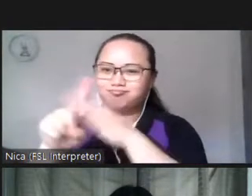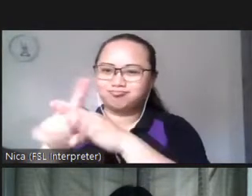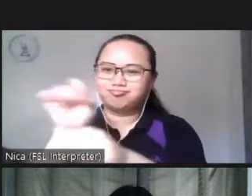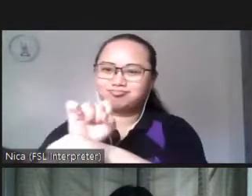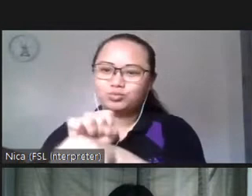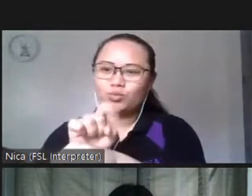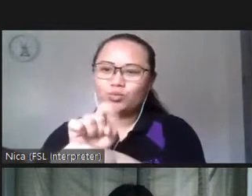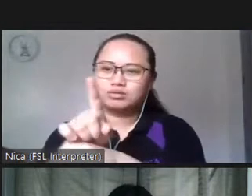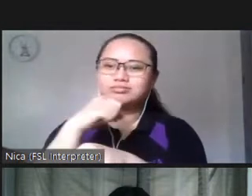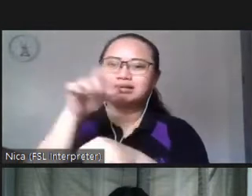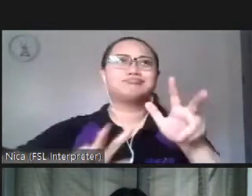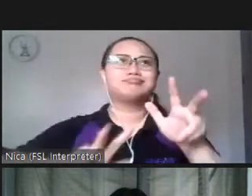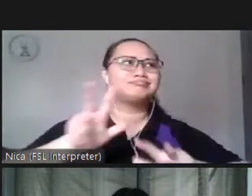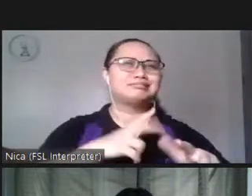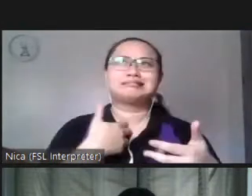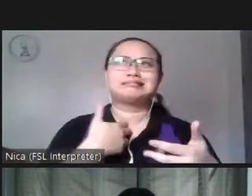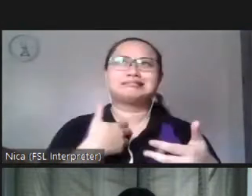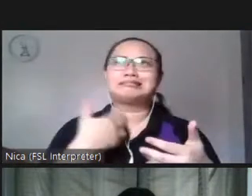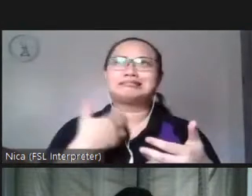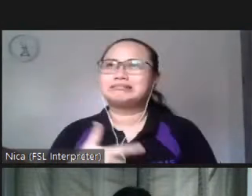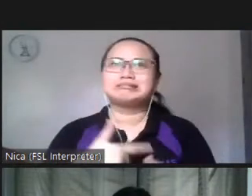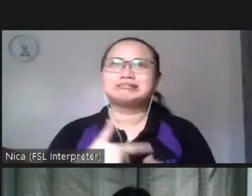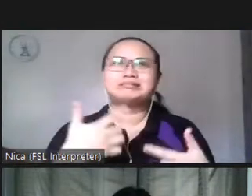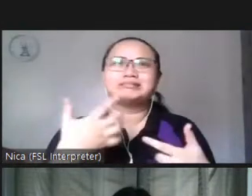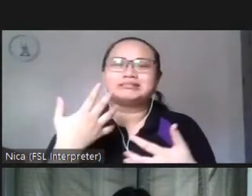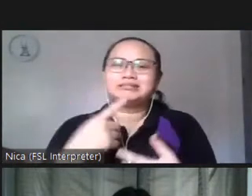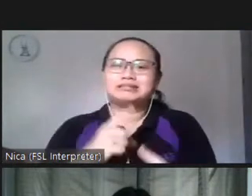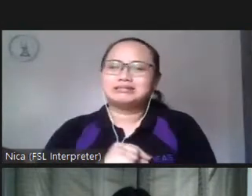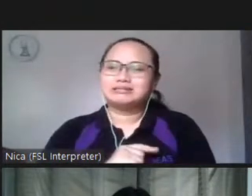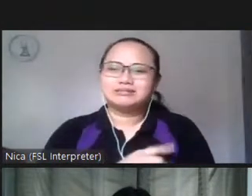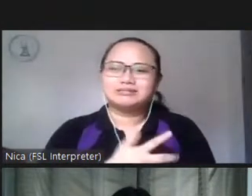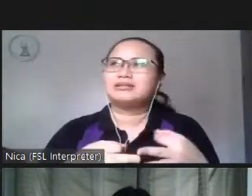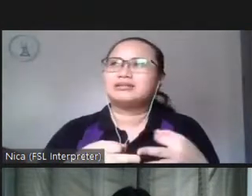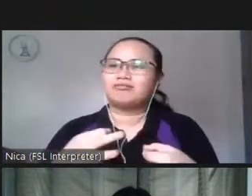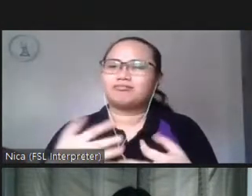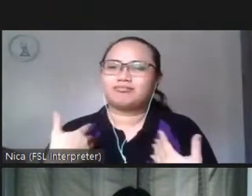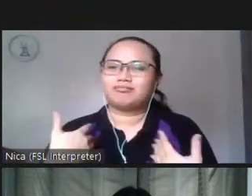kinakabahan kapag nakaka-encounter tayo ng mga deaf patients.